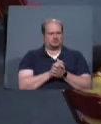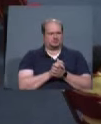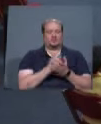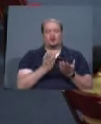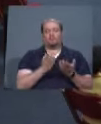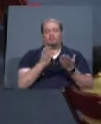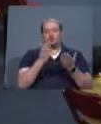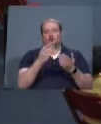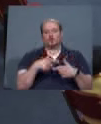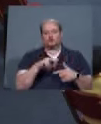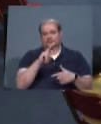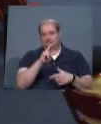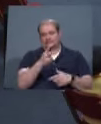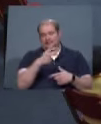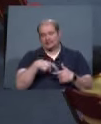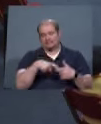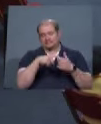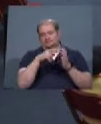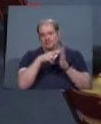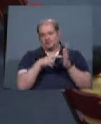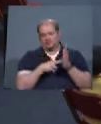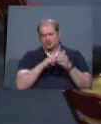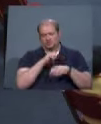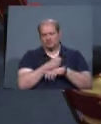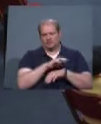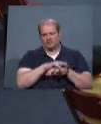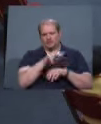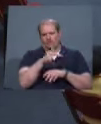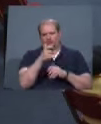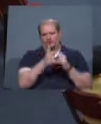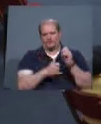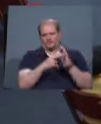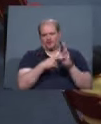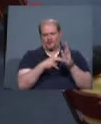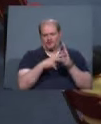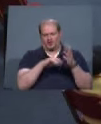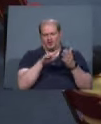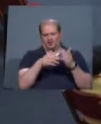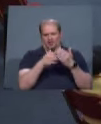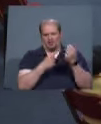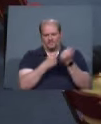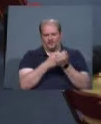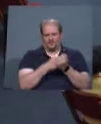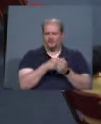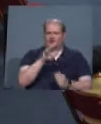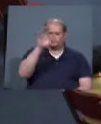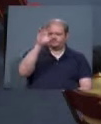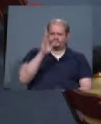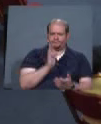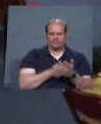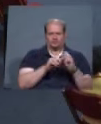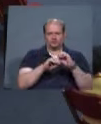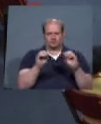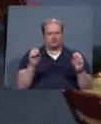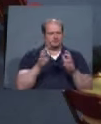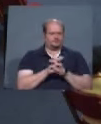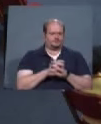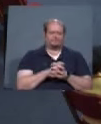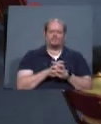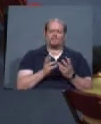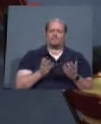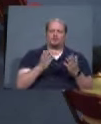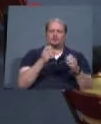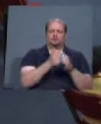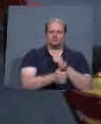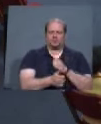We have a motion and a second to suspend the rules and place on third and final reading. All in favor? Aye. Opposed? The